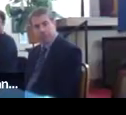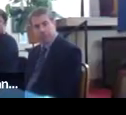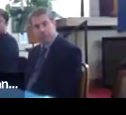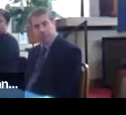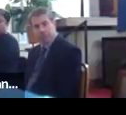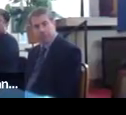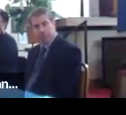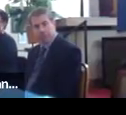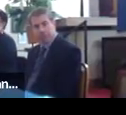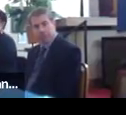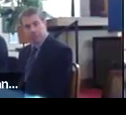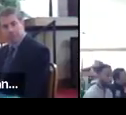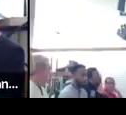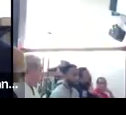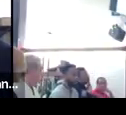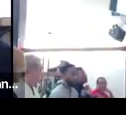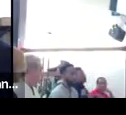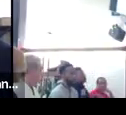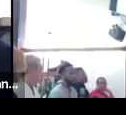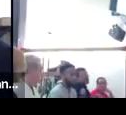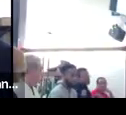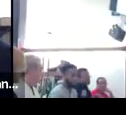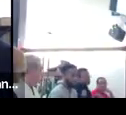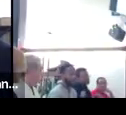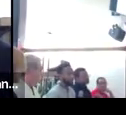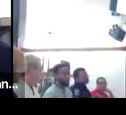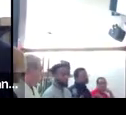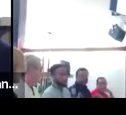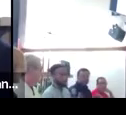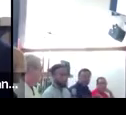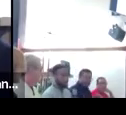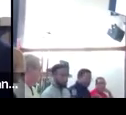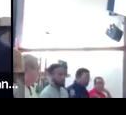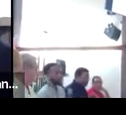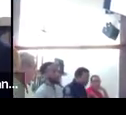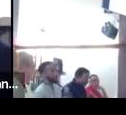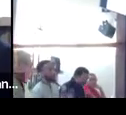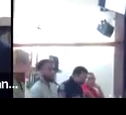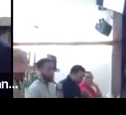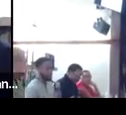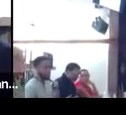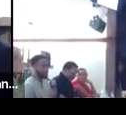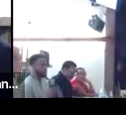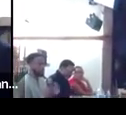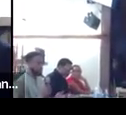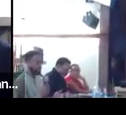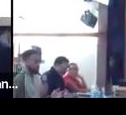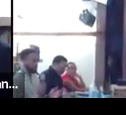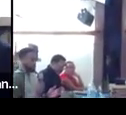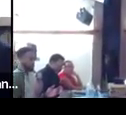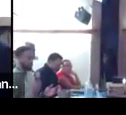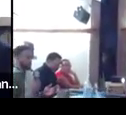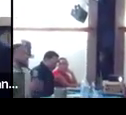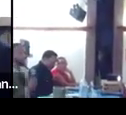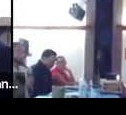you, you know, to say, hey, we don't want that here. We want this here. We want our streets to look like this. We want connected sidewalk. All